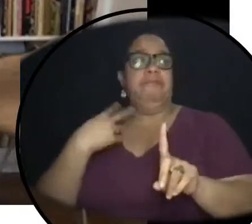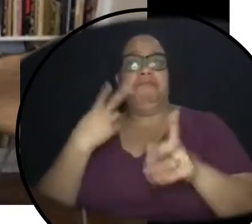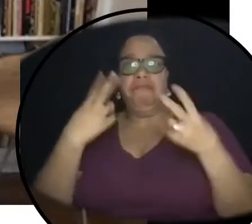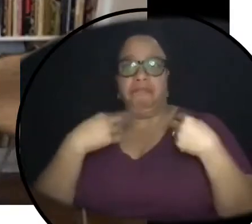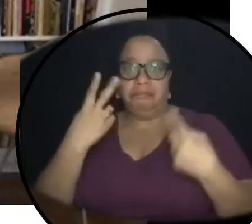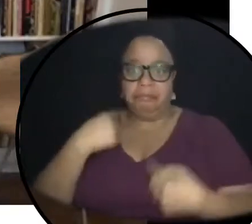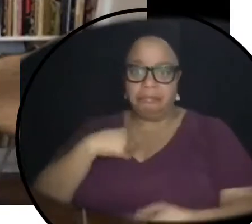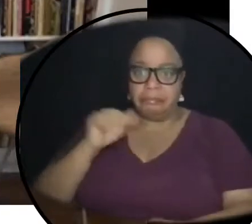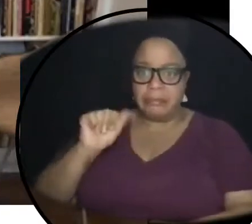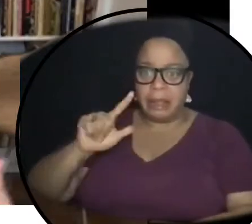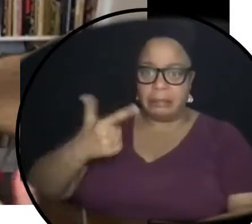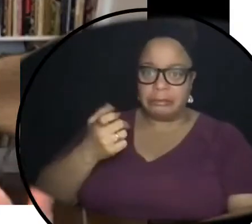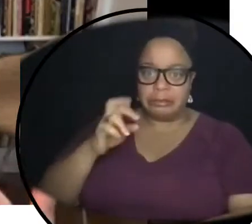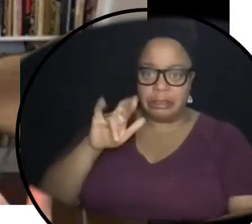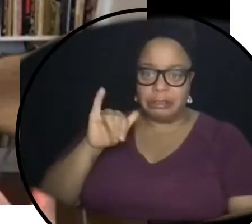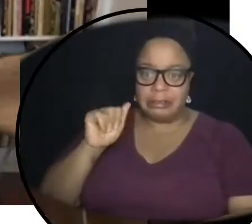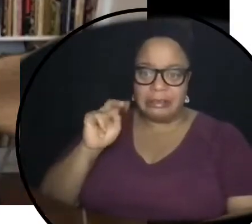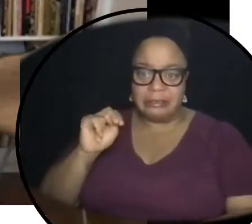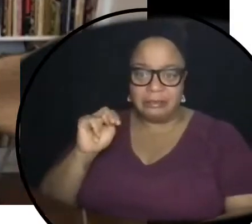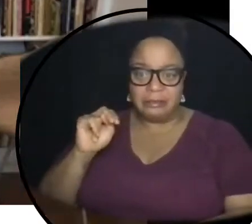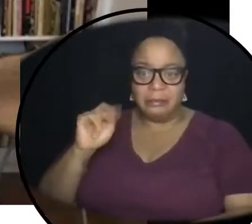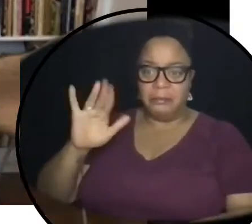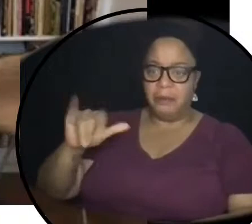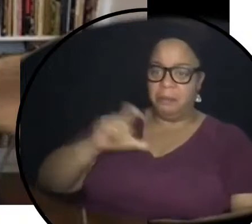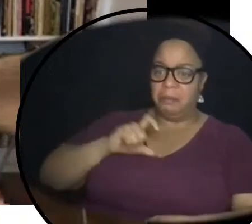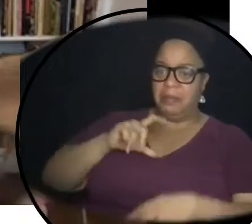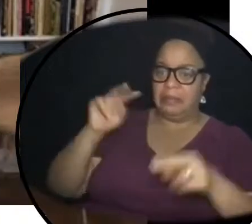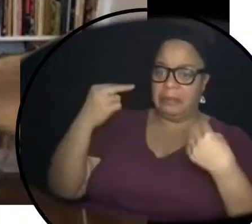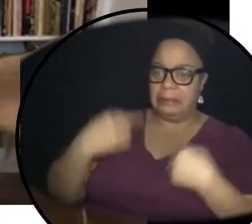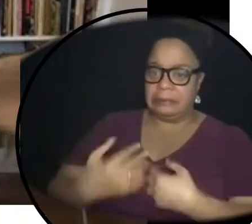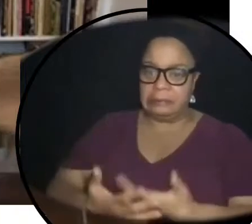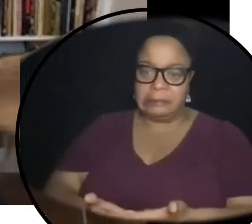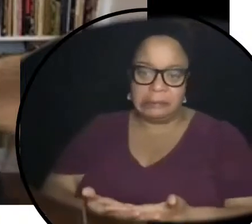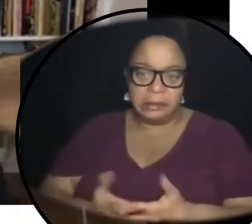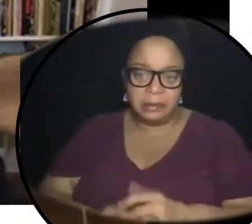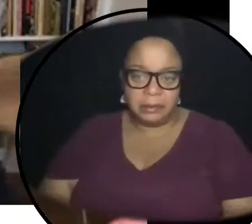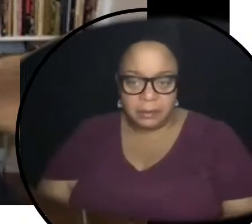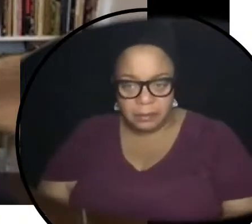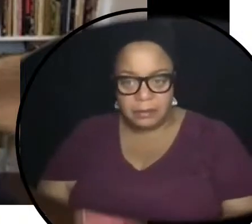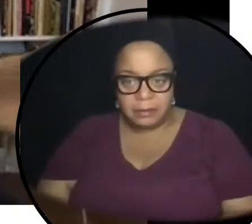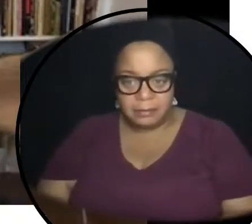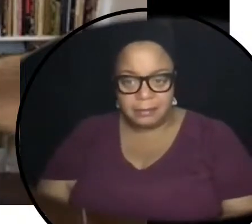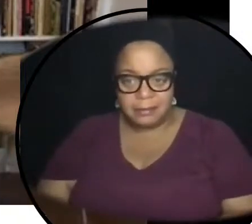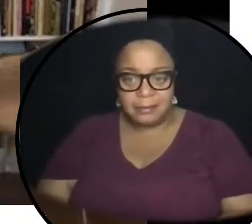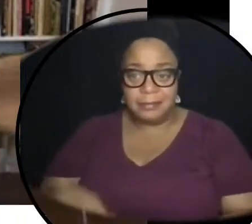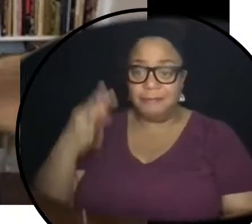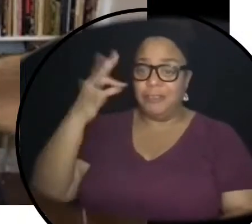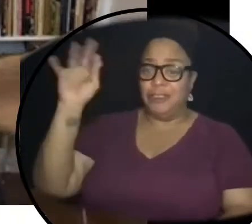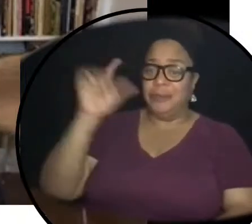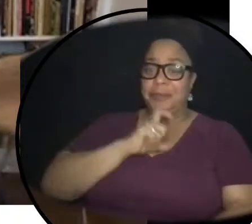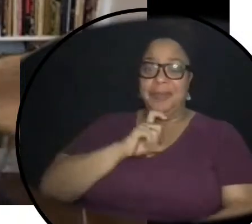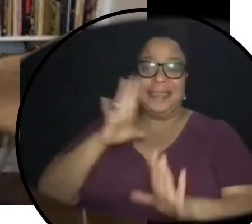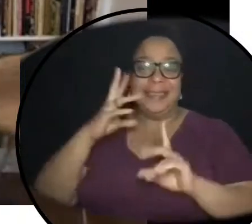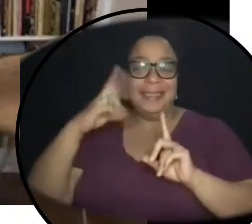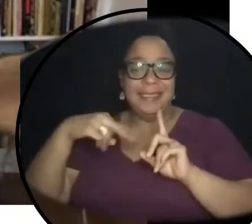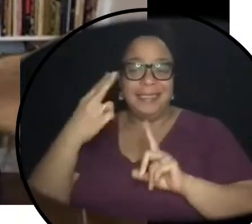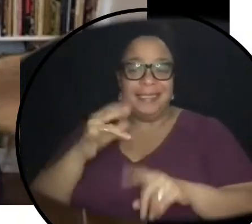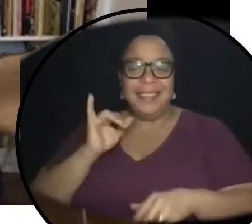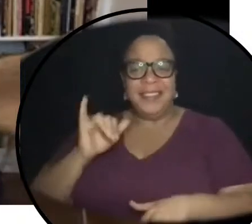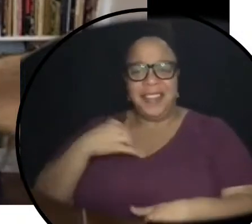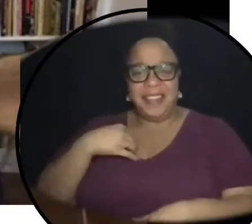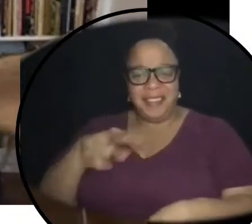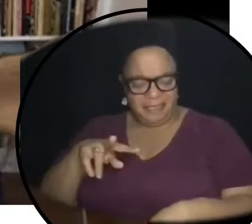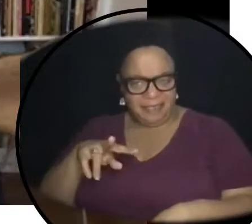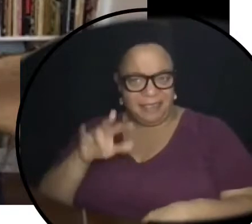of the demonstrations that were being organized on behalf of the Algerian Revolution. And so later